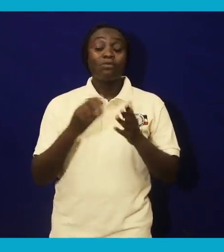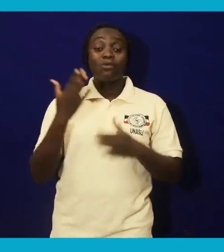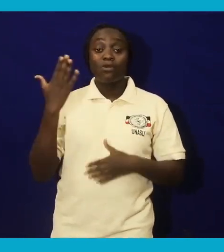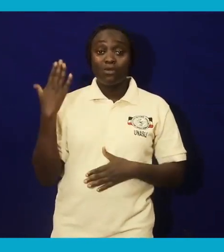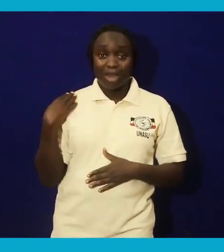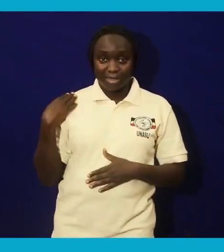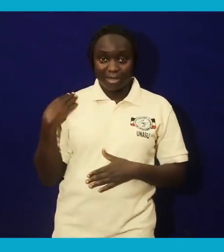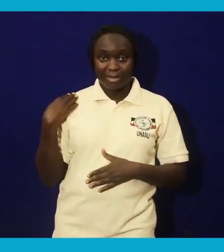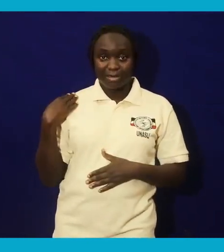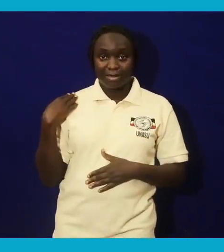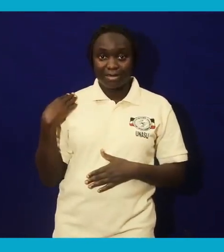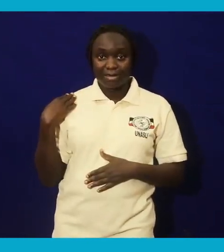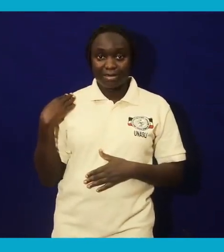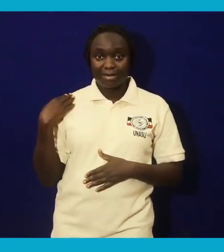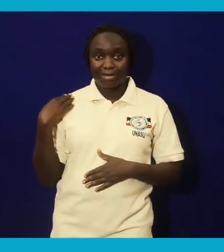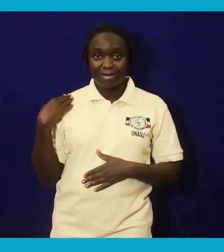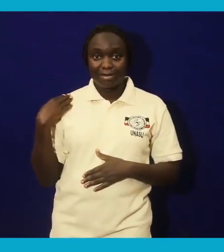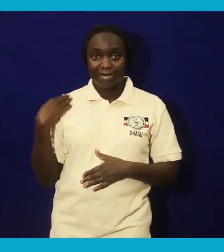Brother.